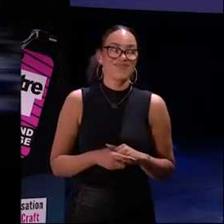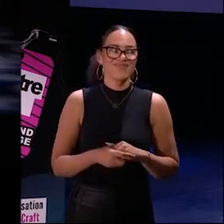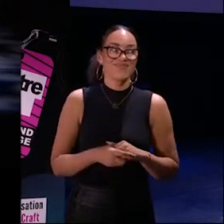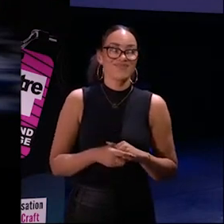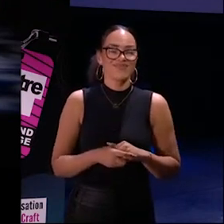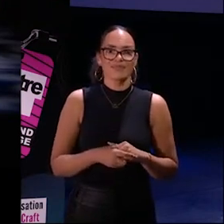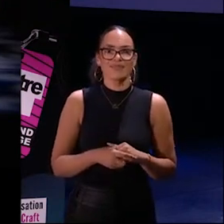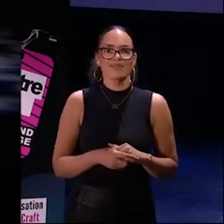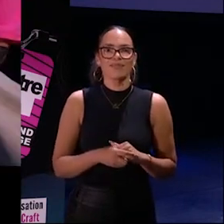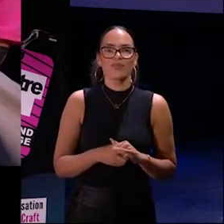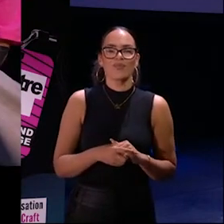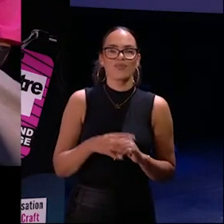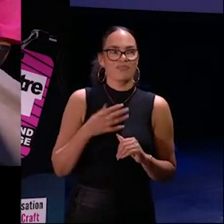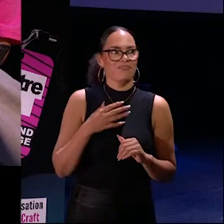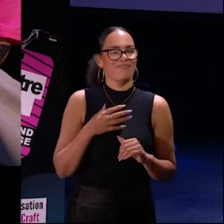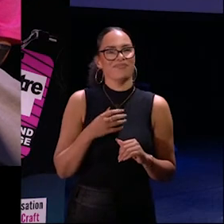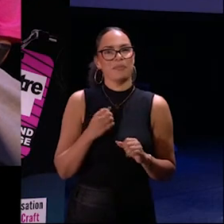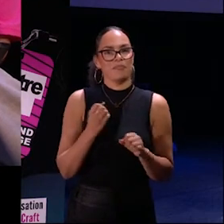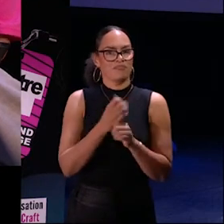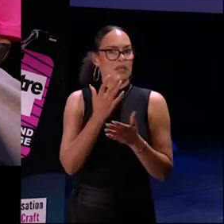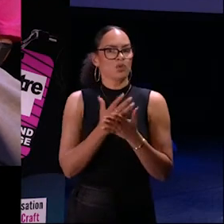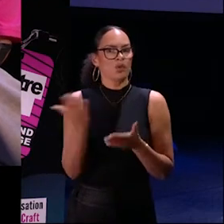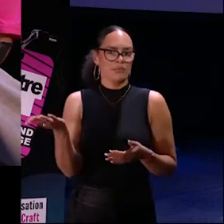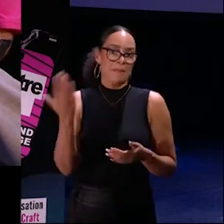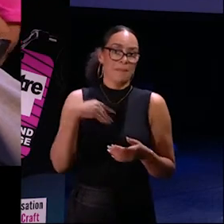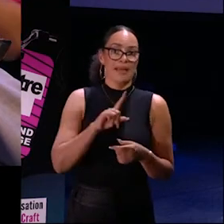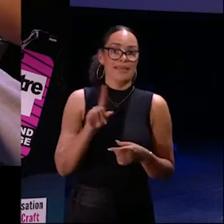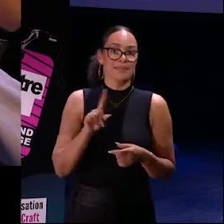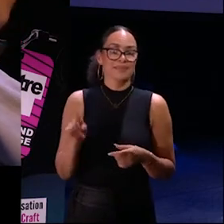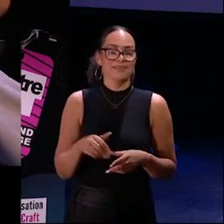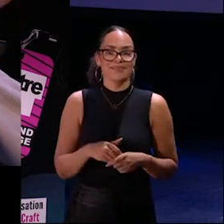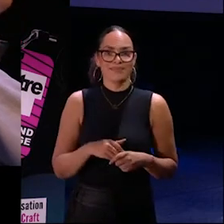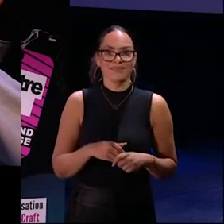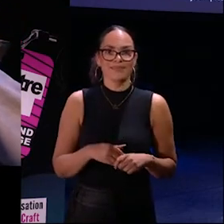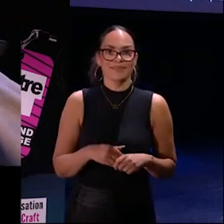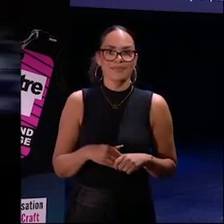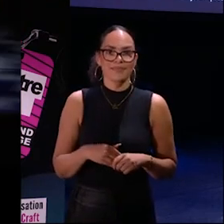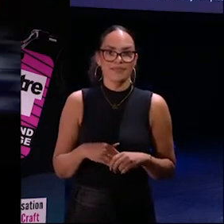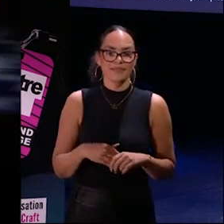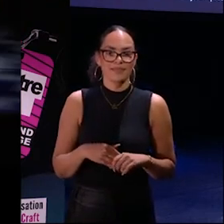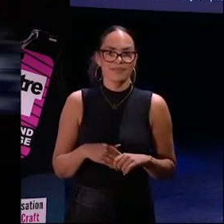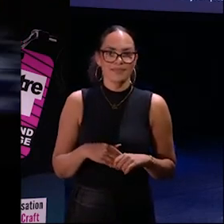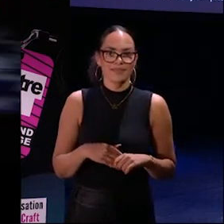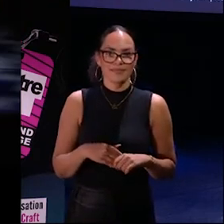to the marketplace and to the rest of the panel talks happening today. Enjoy your day.